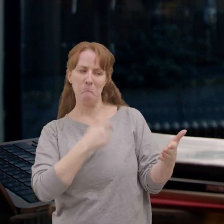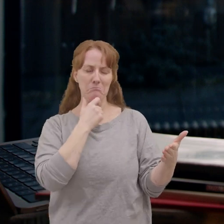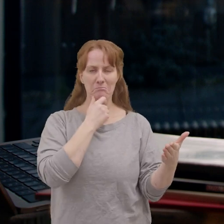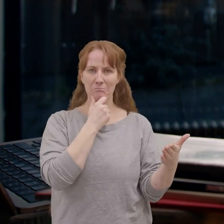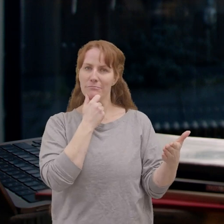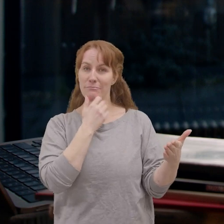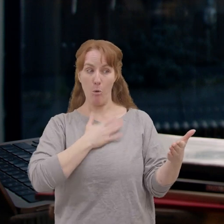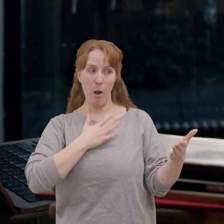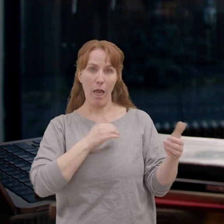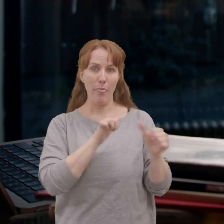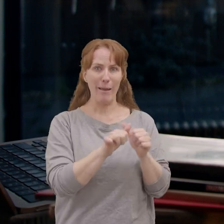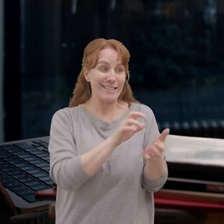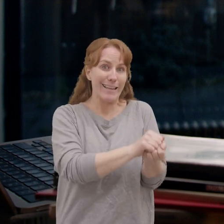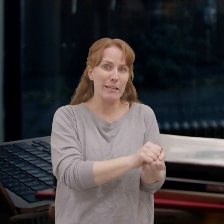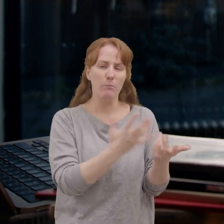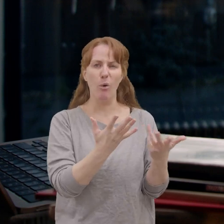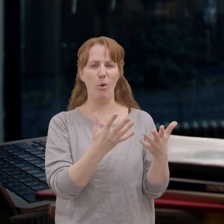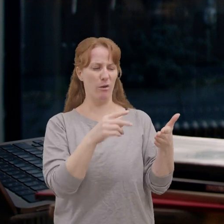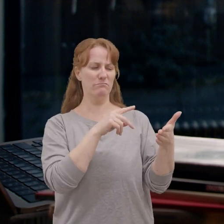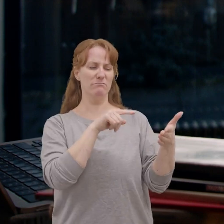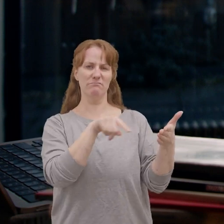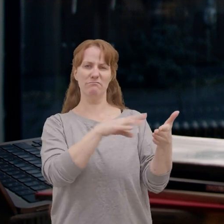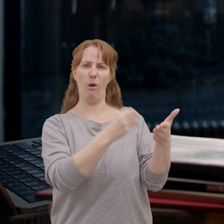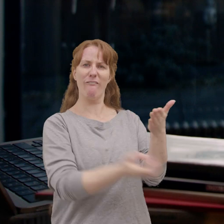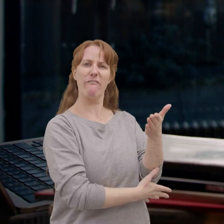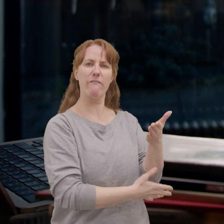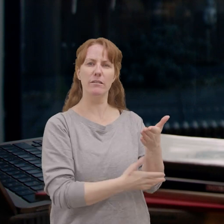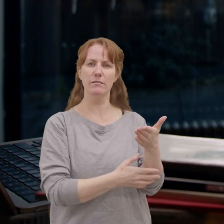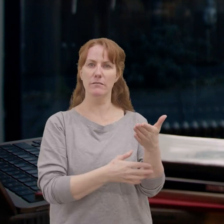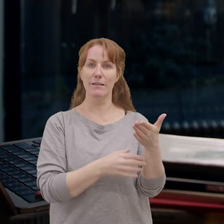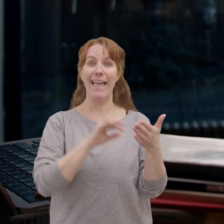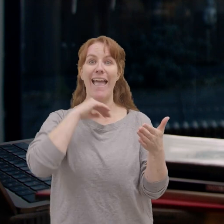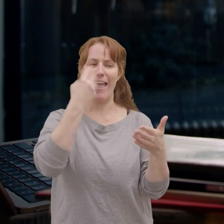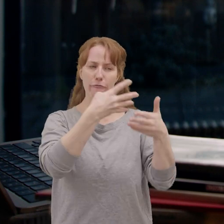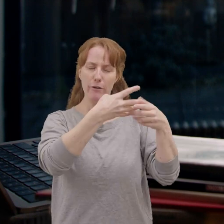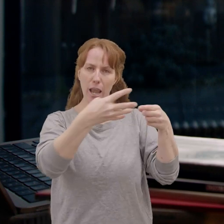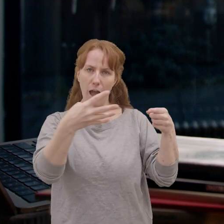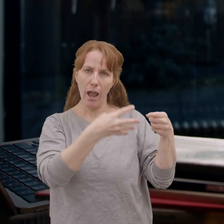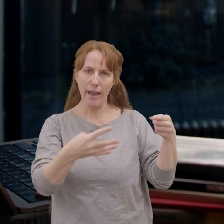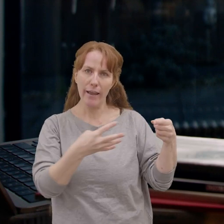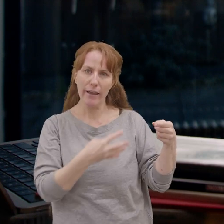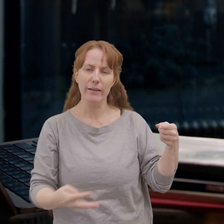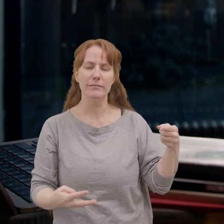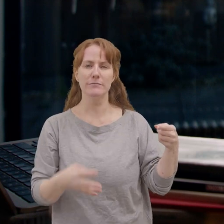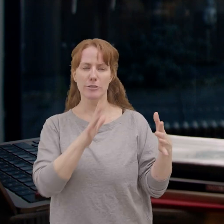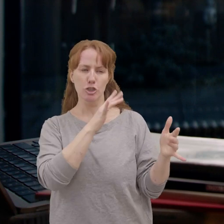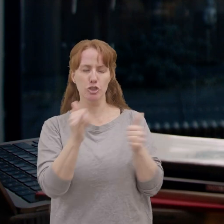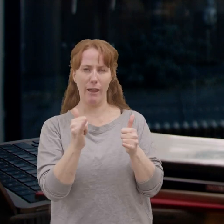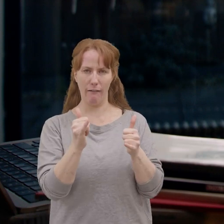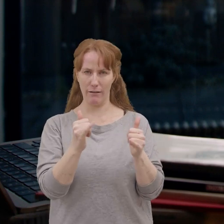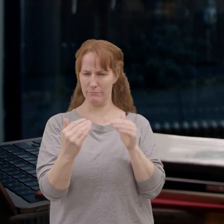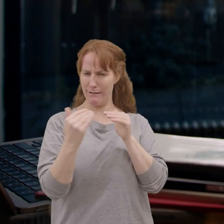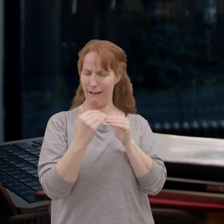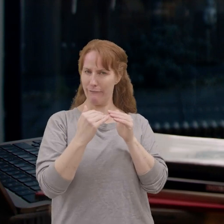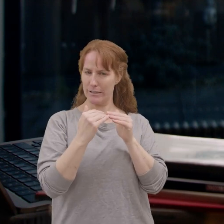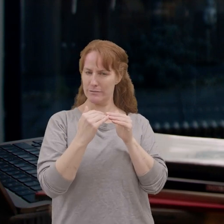decide what you like the best, what you want to keep and what you want to discard. Go through every single line and check that everything your characters